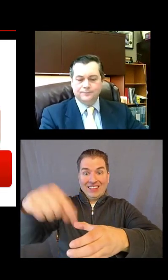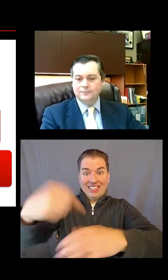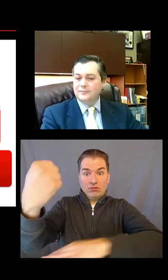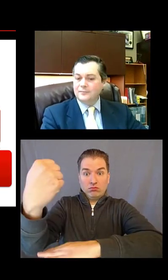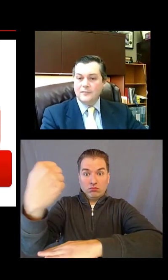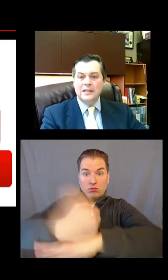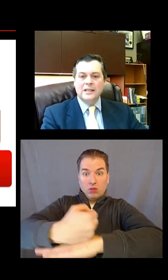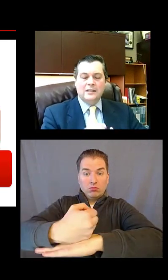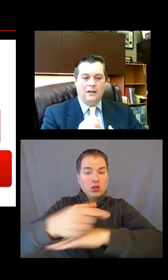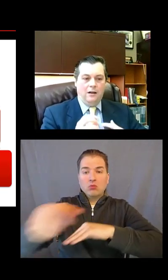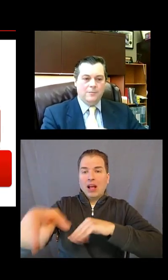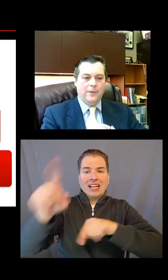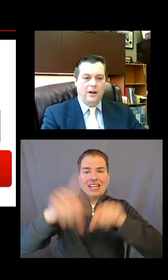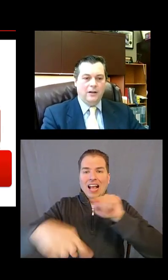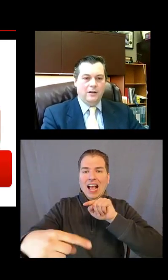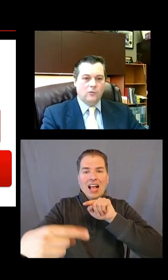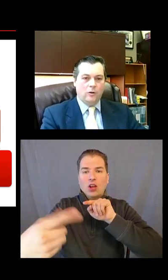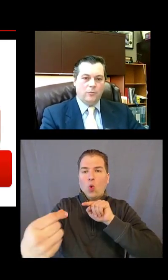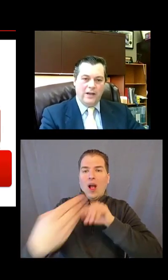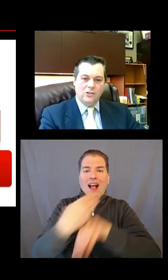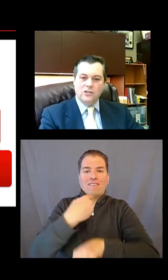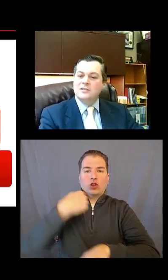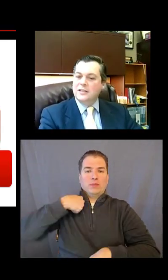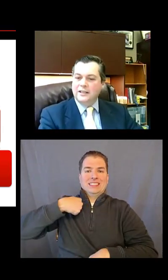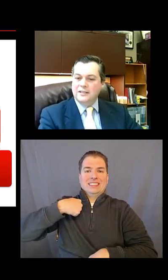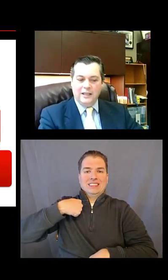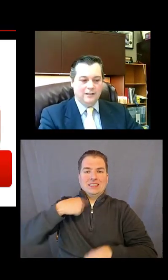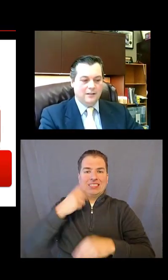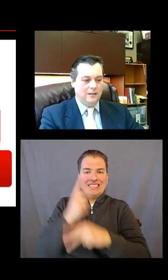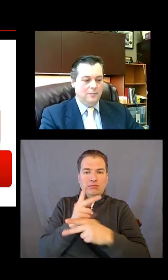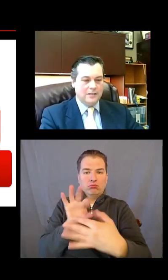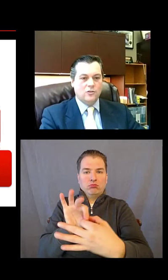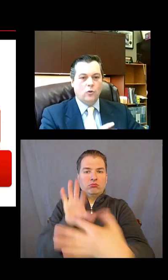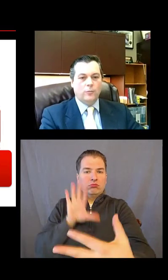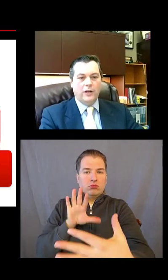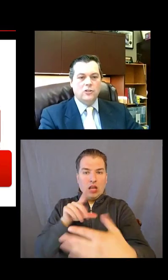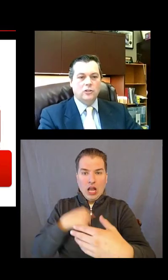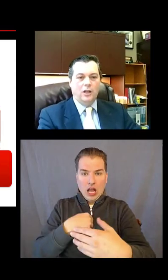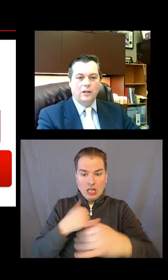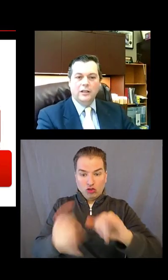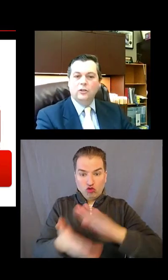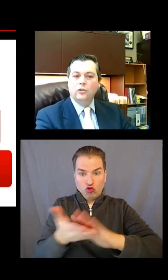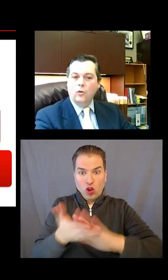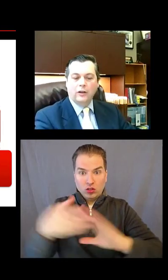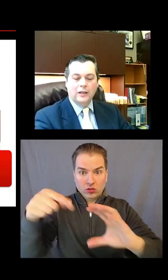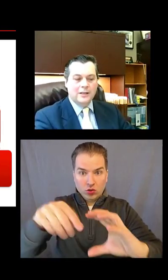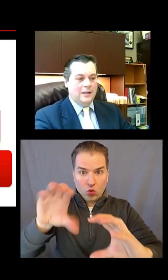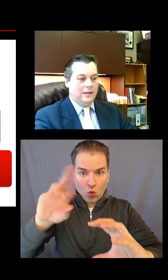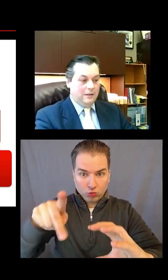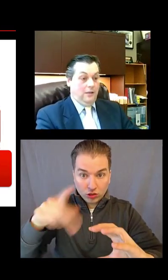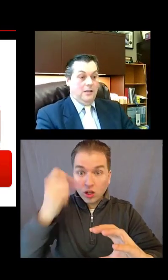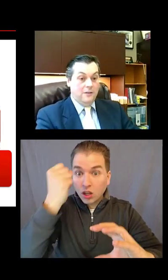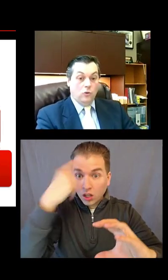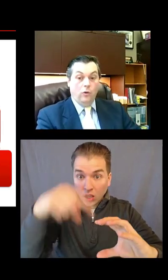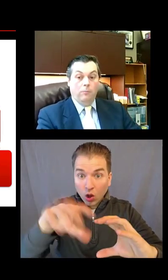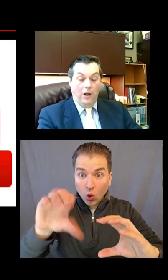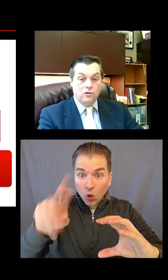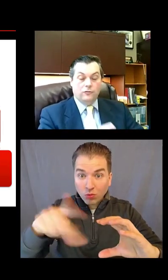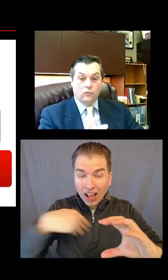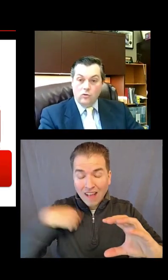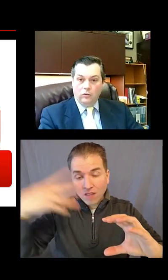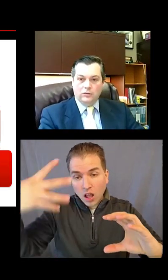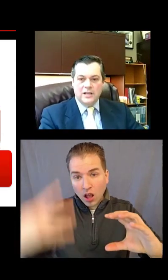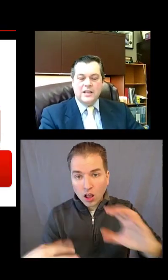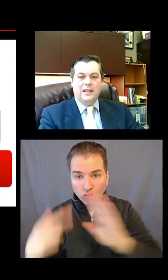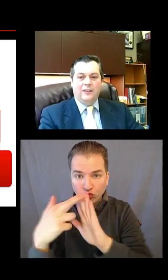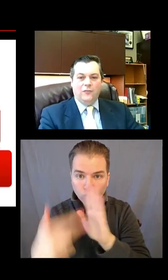shell. The hard part of corporations is that the business corporation law in New York gives you a bunch